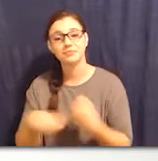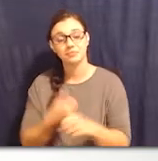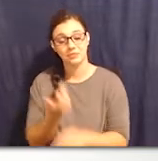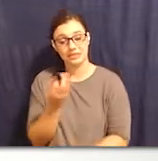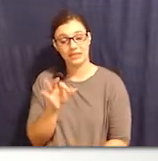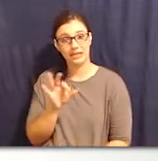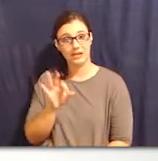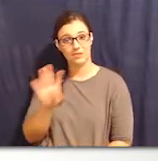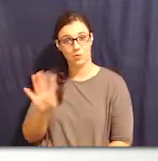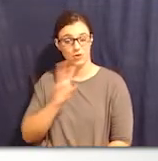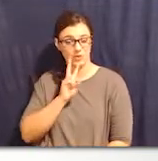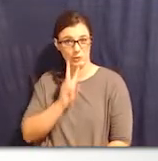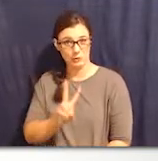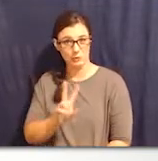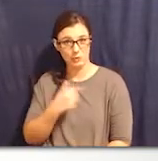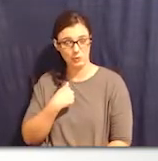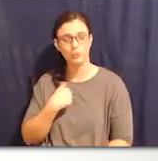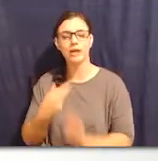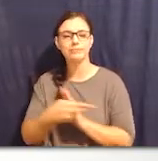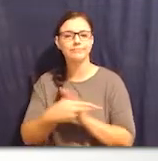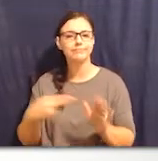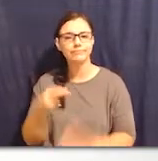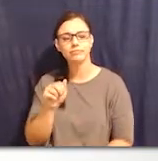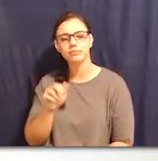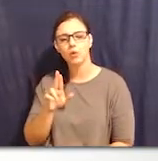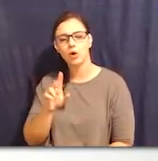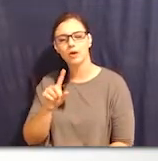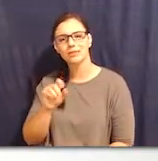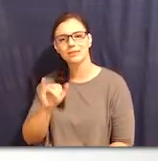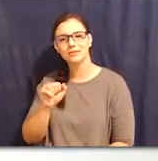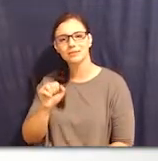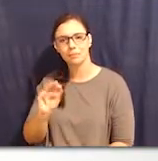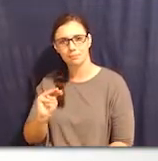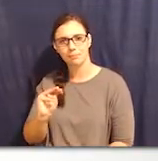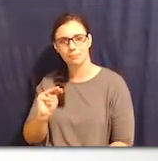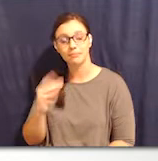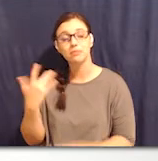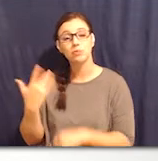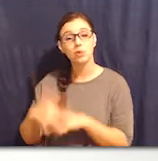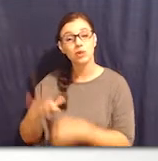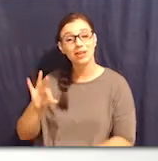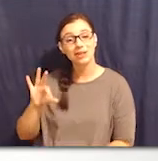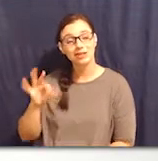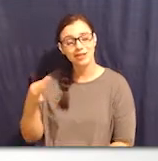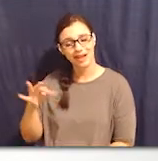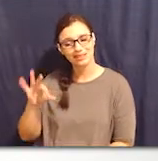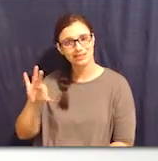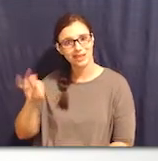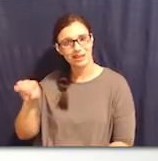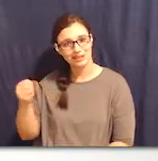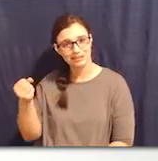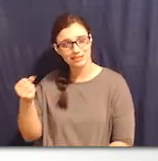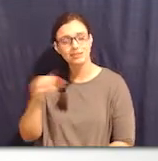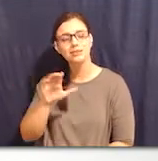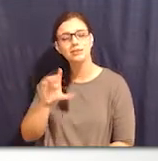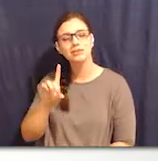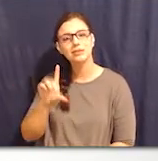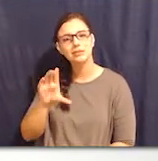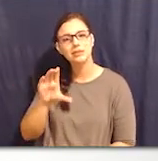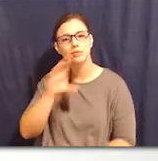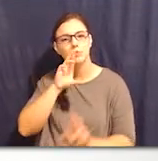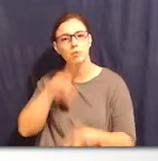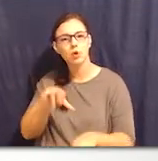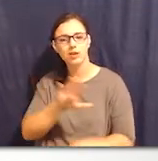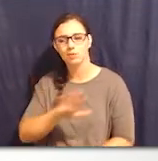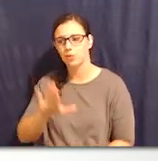In 1994, at the age of 2, I was diagnosed with autism. In the early